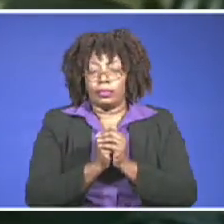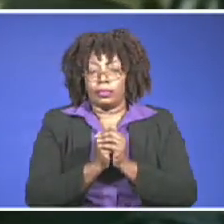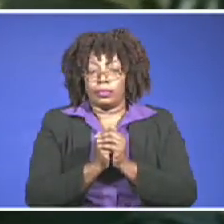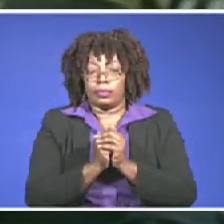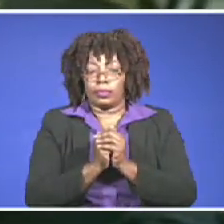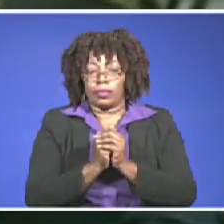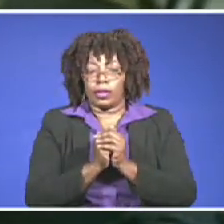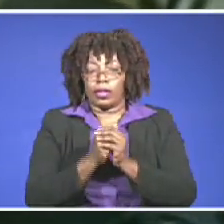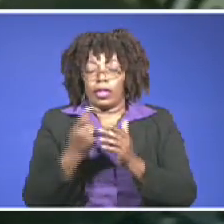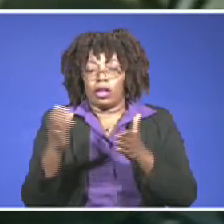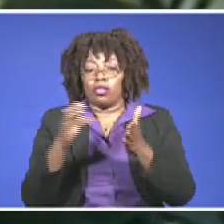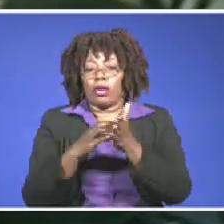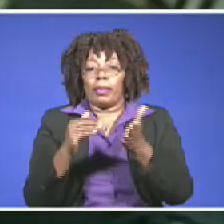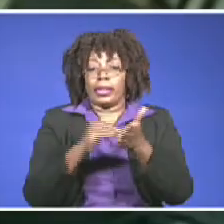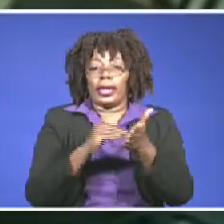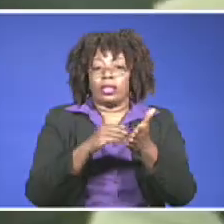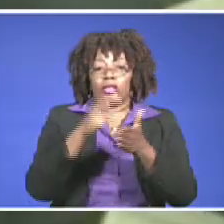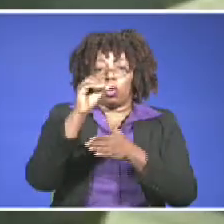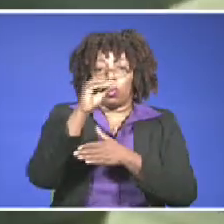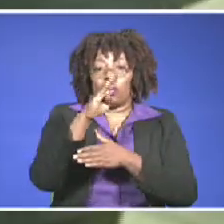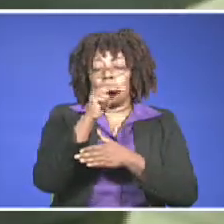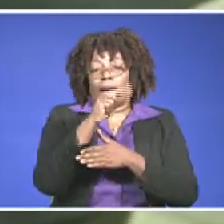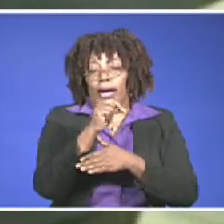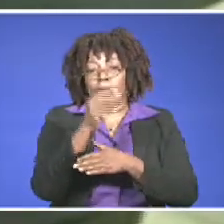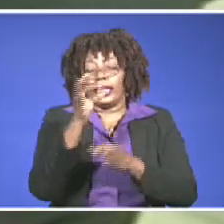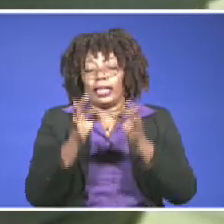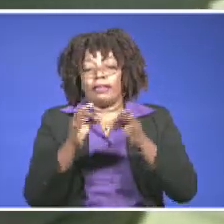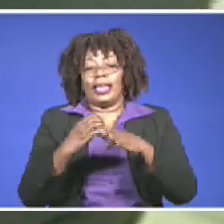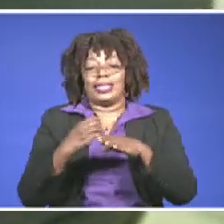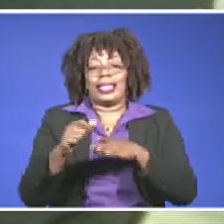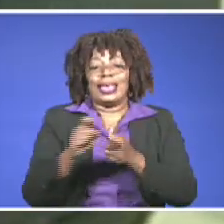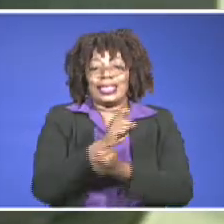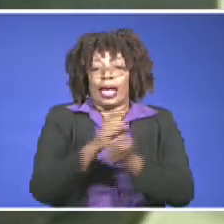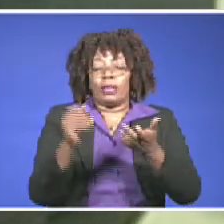if there is damage to the environment. Kimberly Mullings, ZNS Network News.